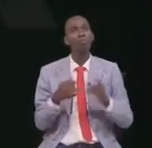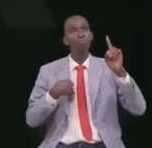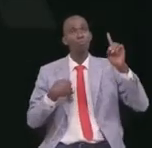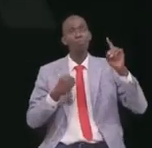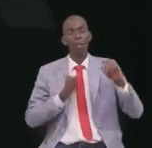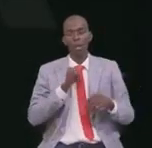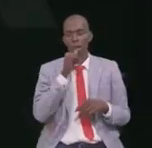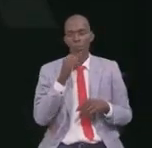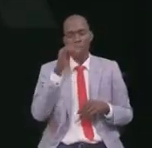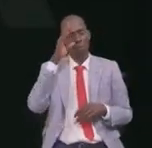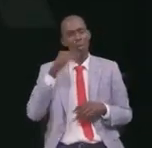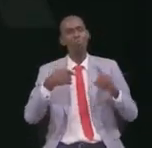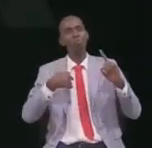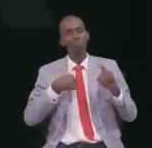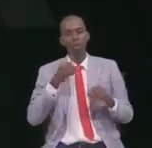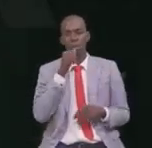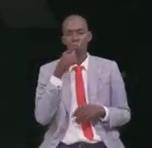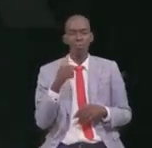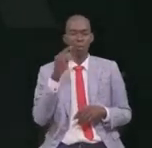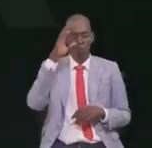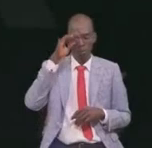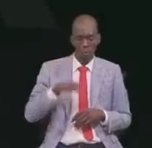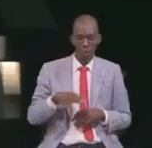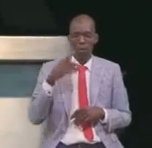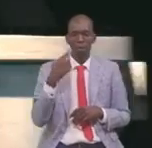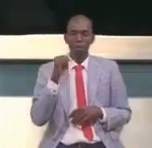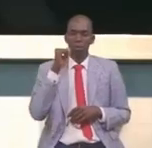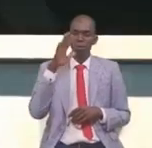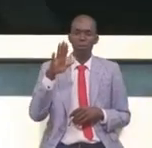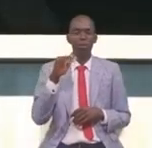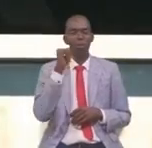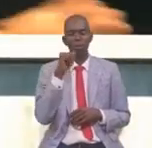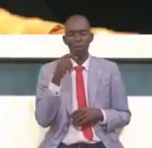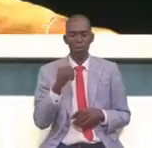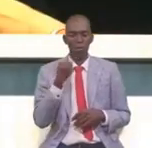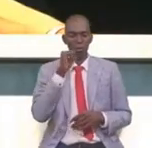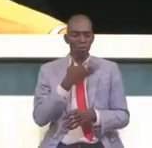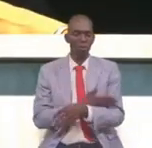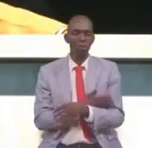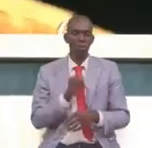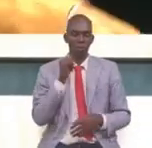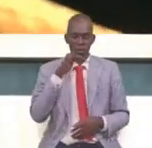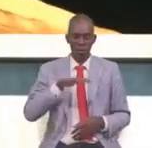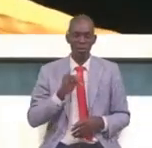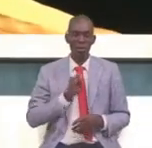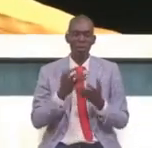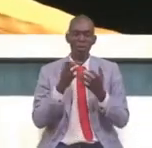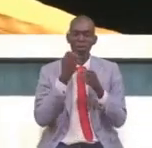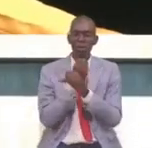I am the woman, I am the boy, I am the girl. I want salvation, I